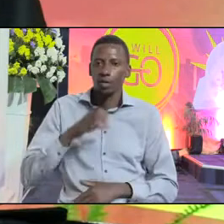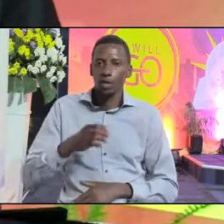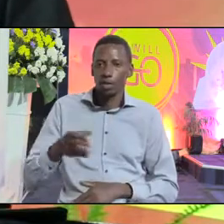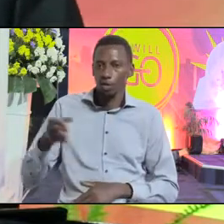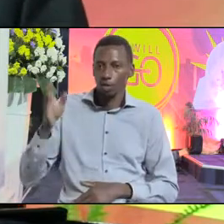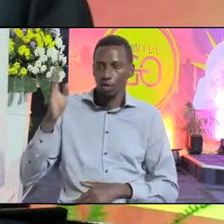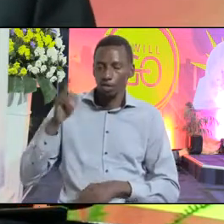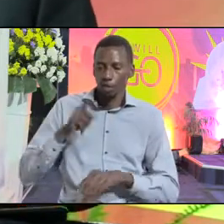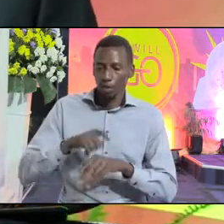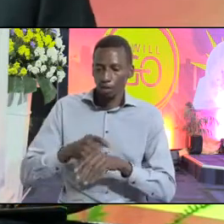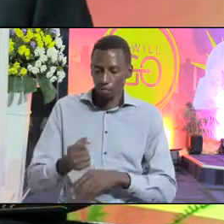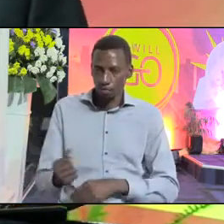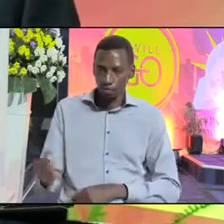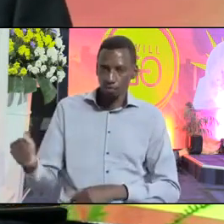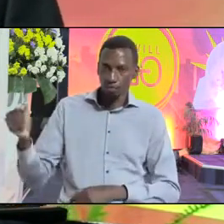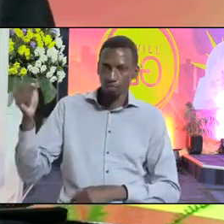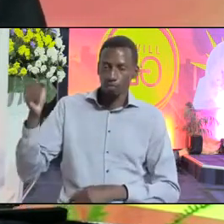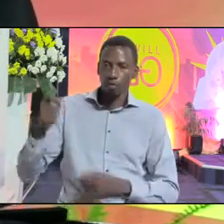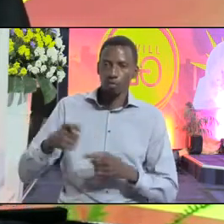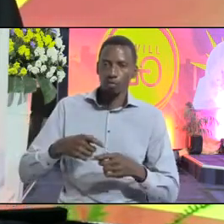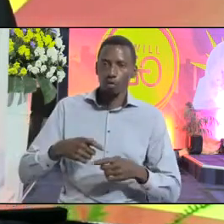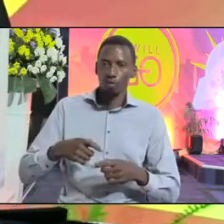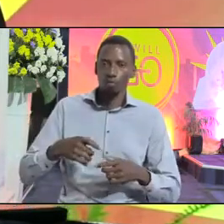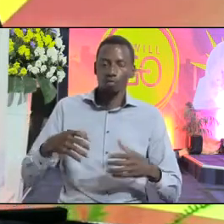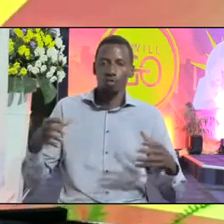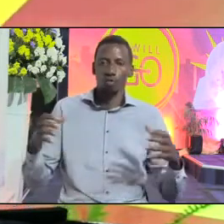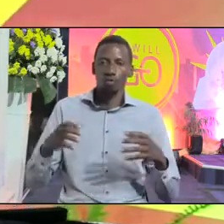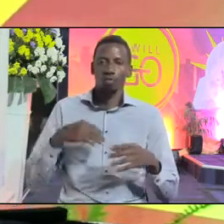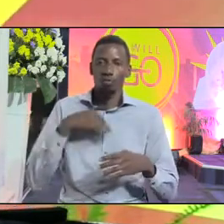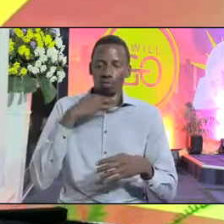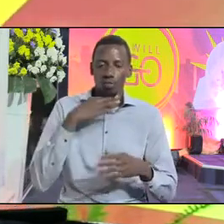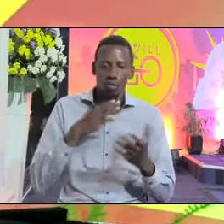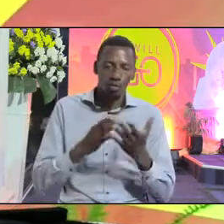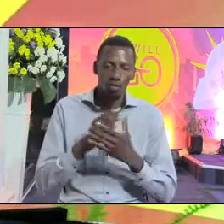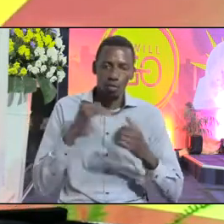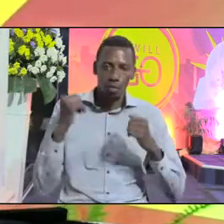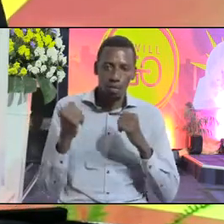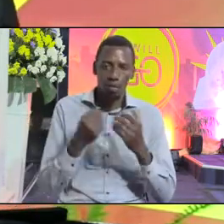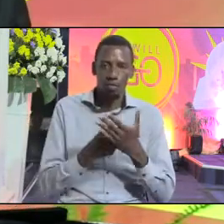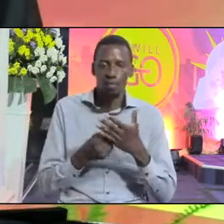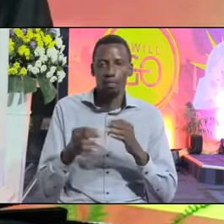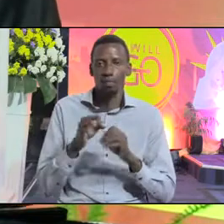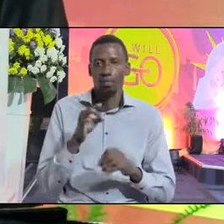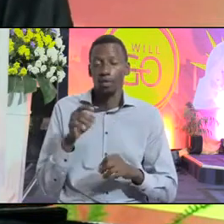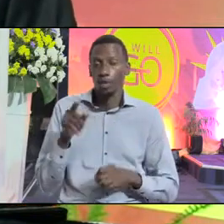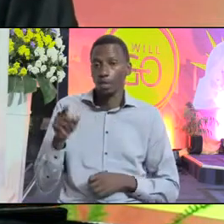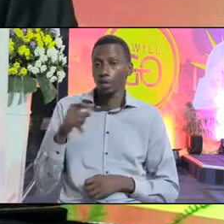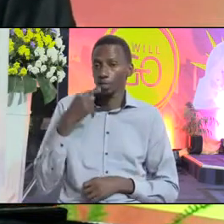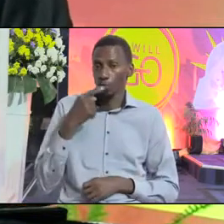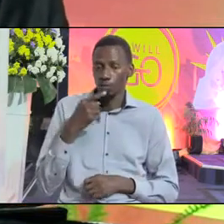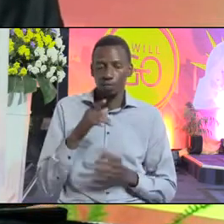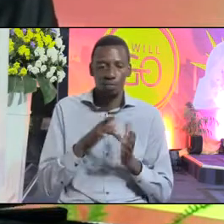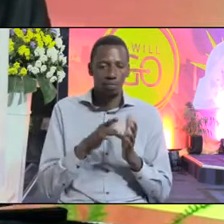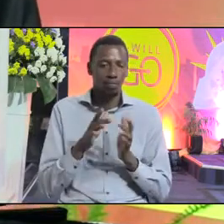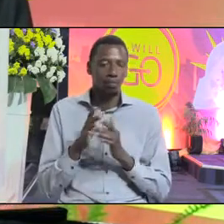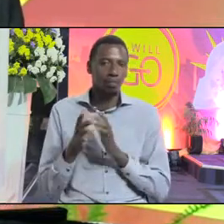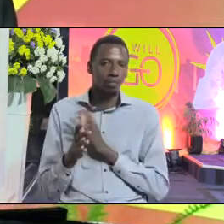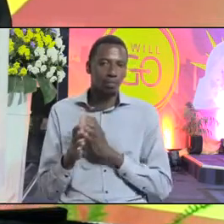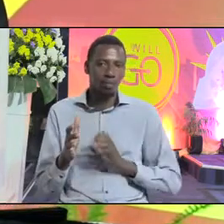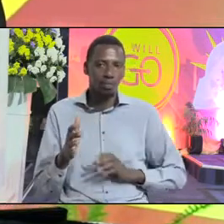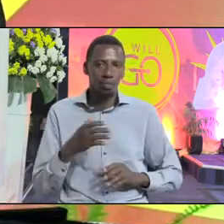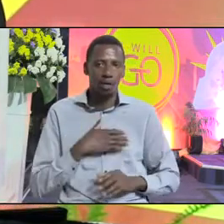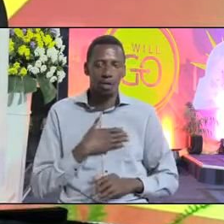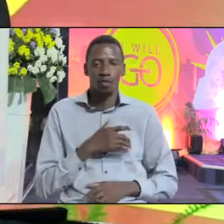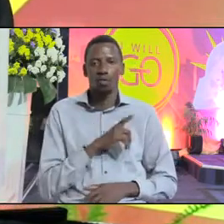dead by the power of the Holy Spirit. He is Jesus Christ, our Lord.